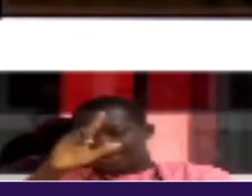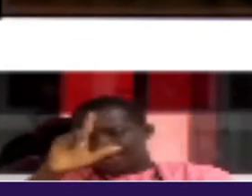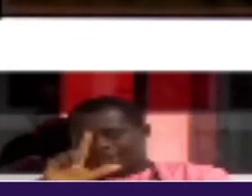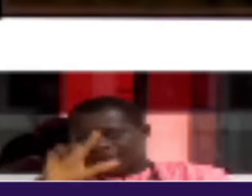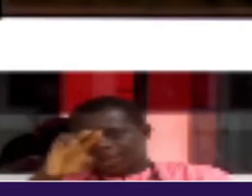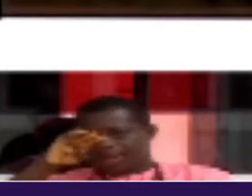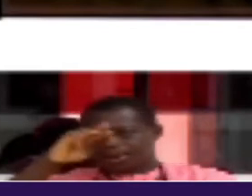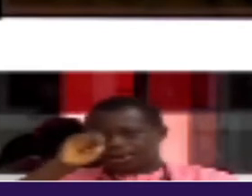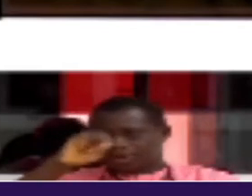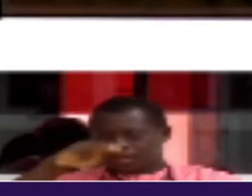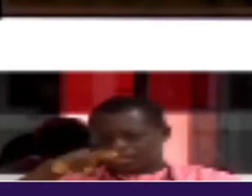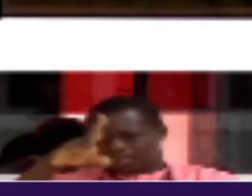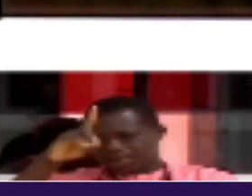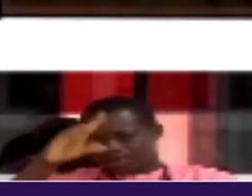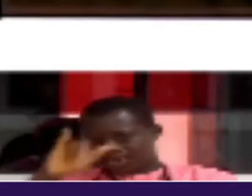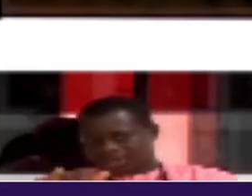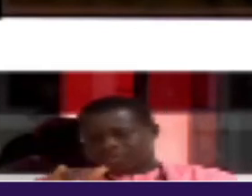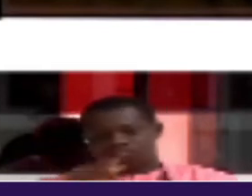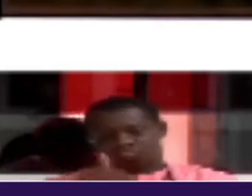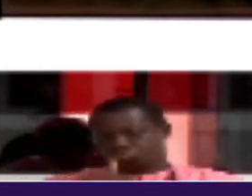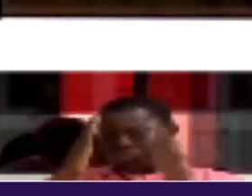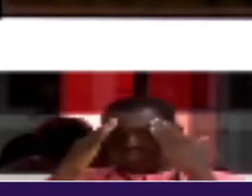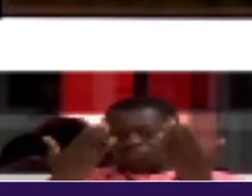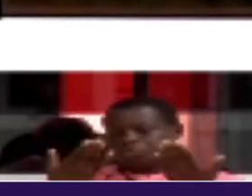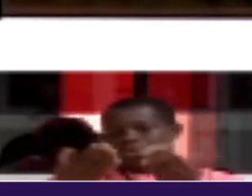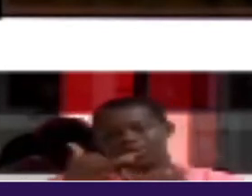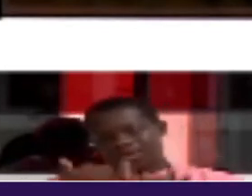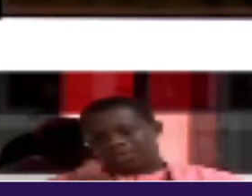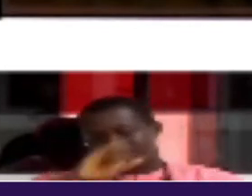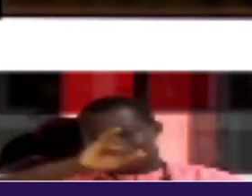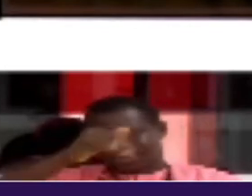No, I don't know of Emel Mendy. Jere Sisao?